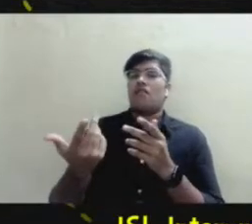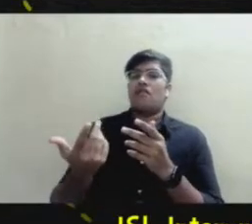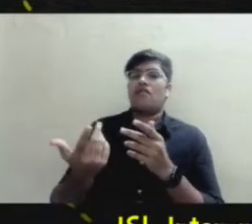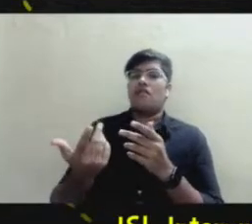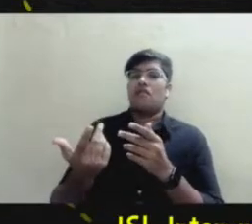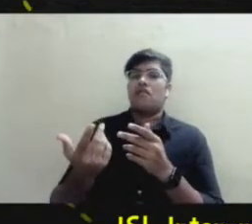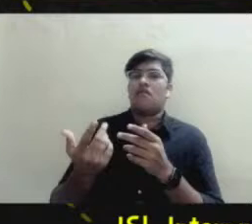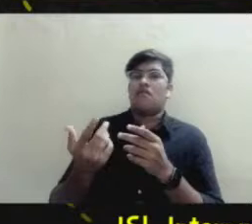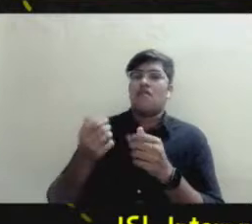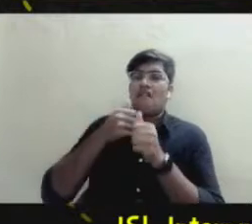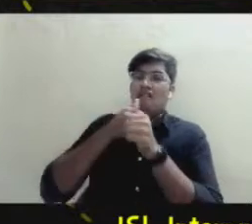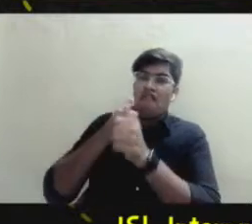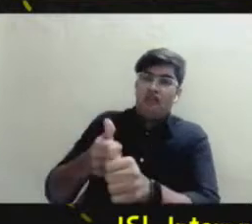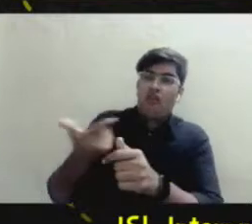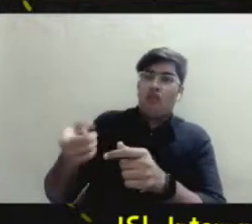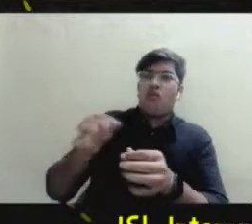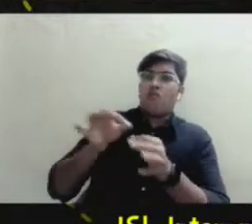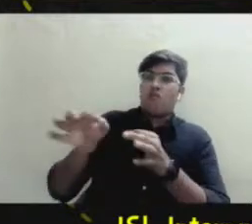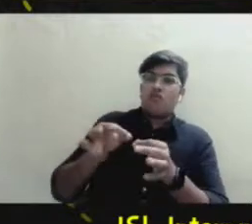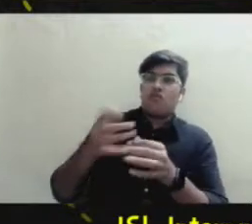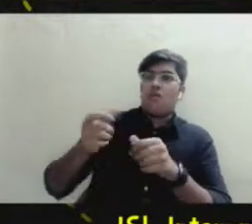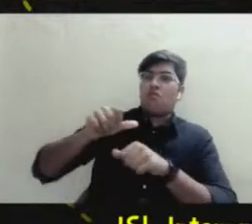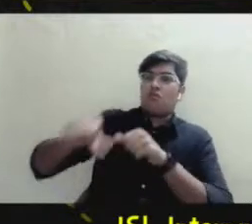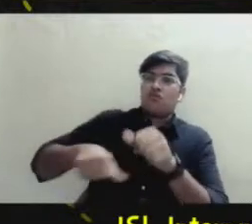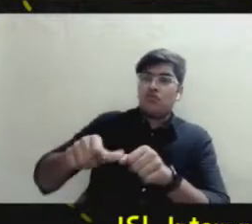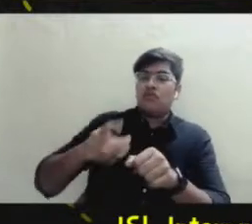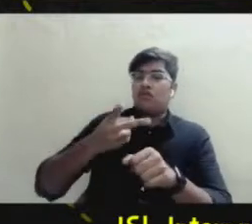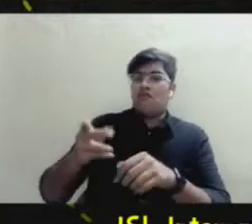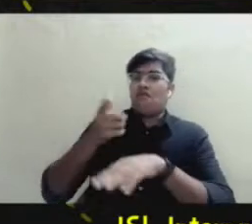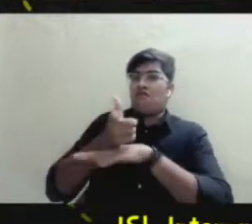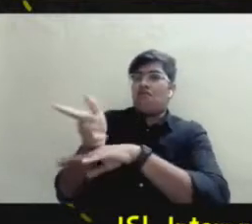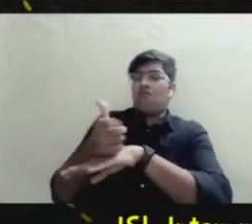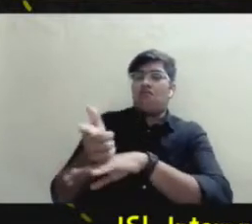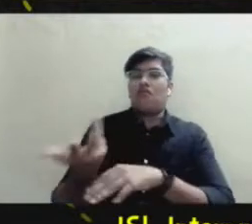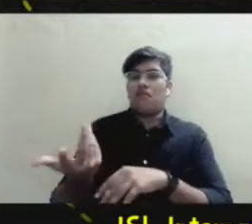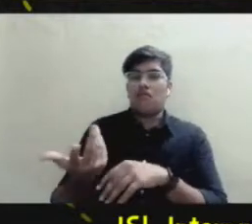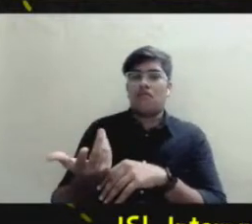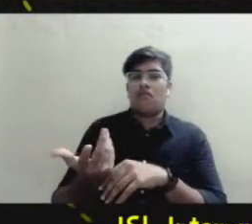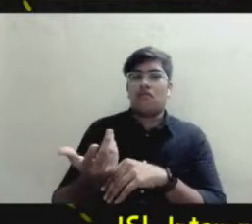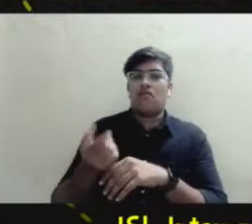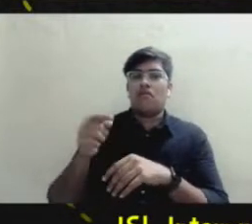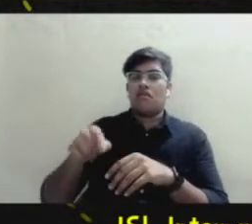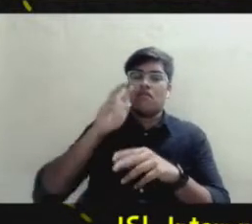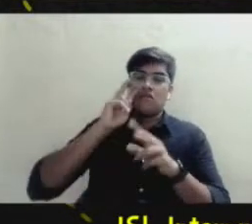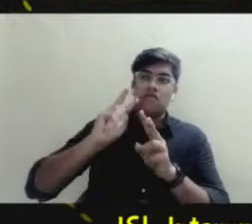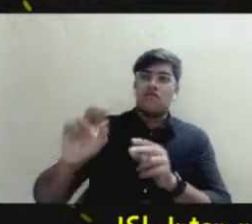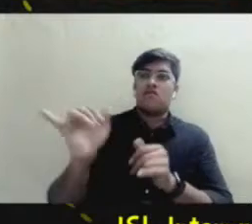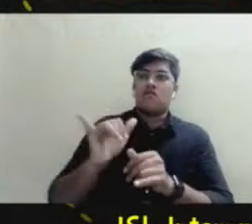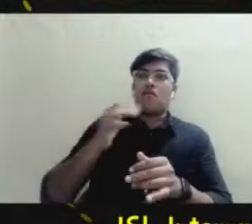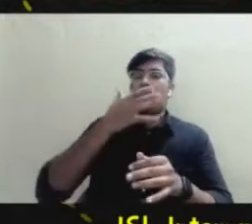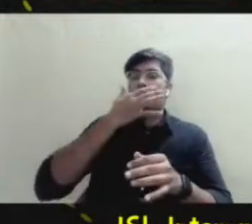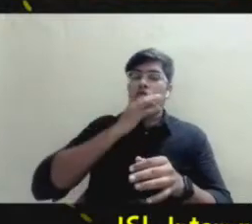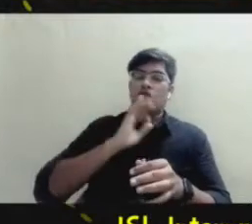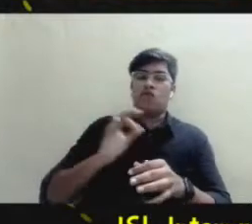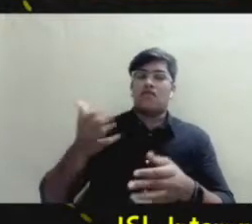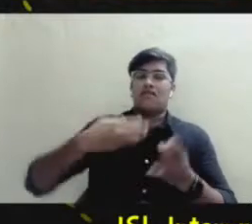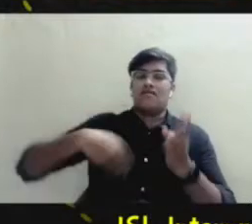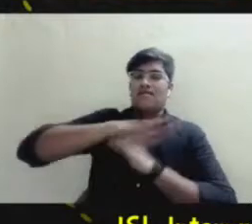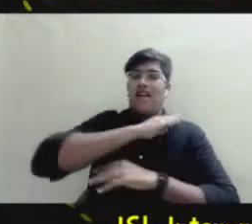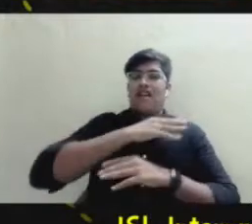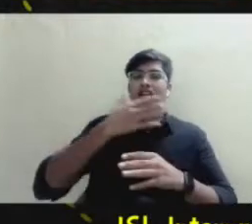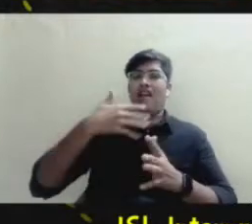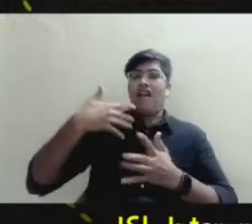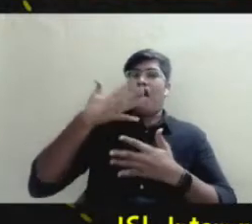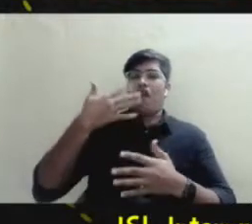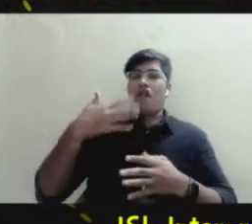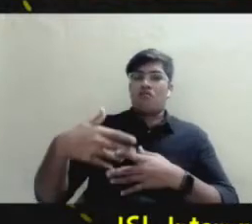neatly with a fan placed under it, so that it looks like a, lovely palla in the breeze. I think